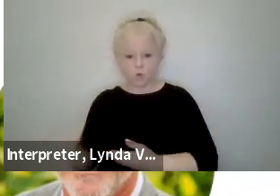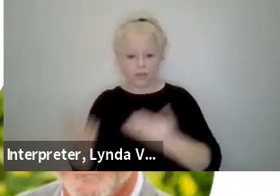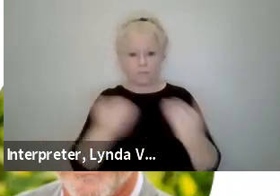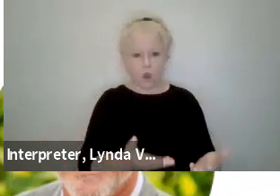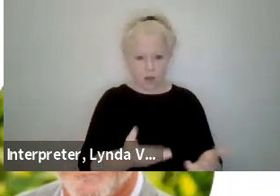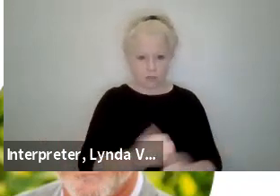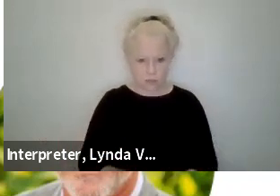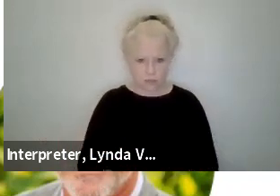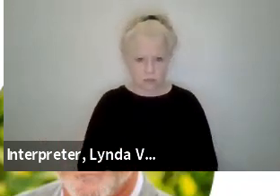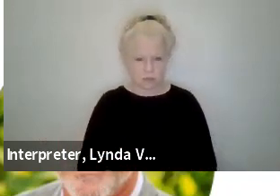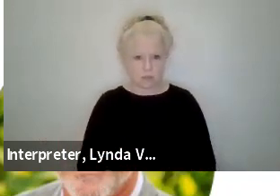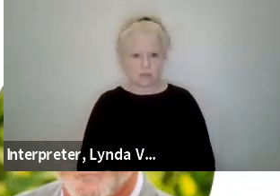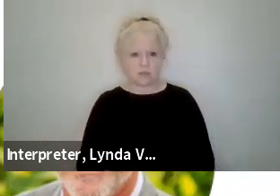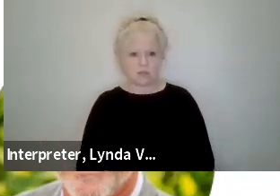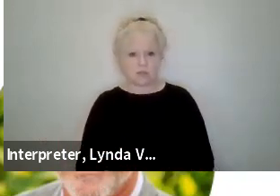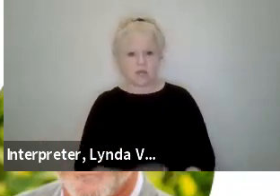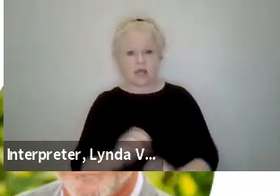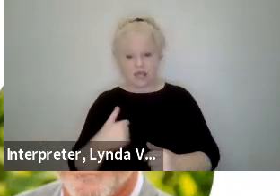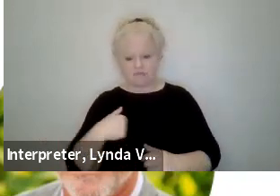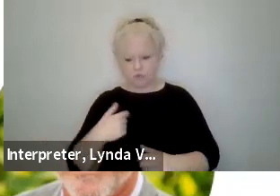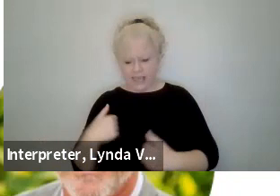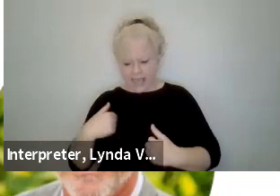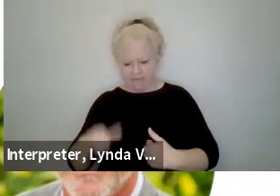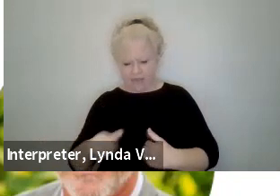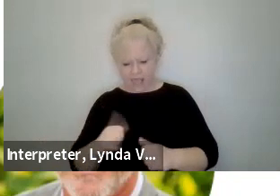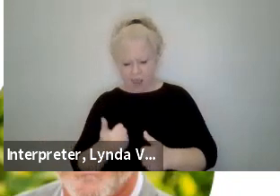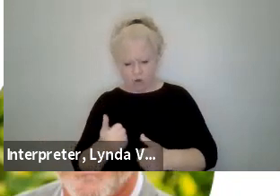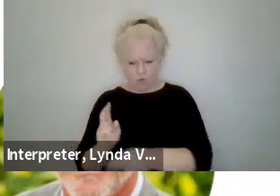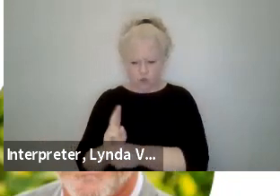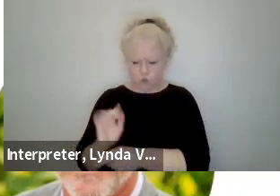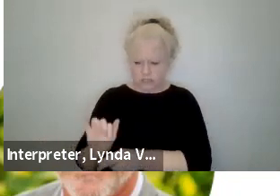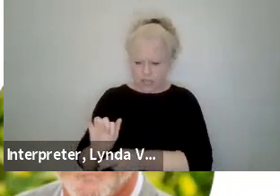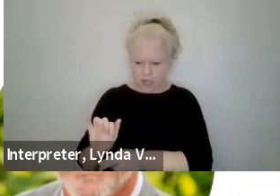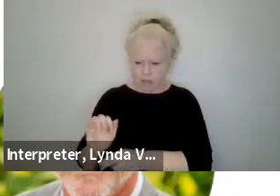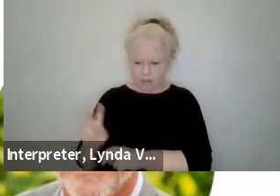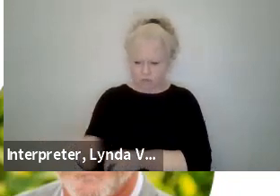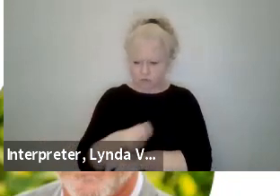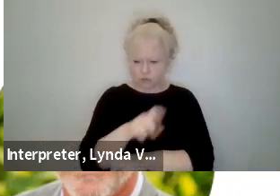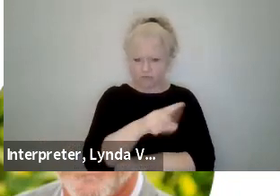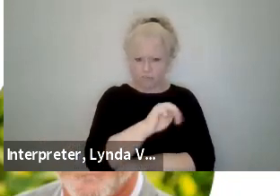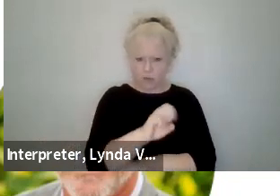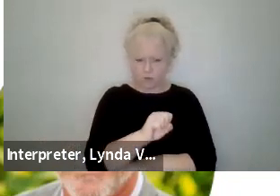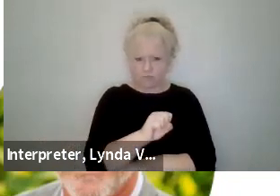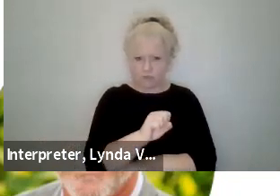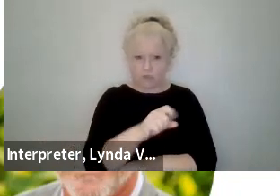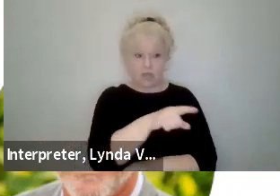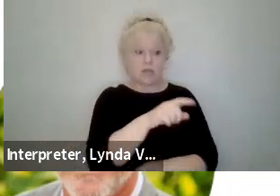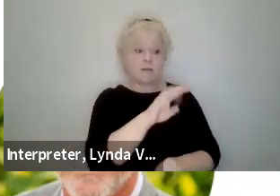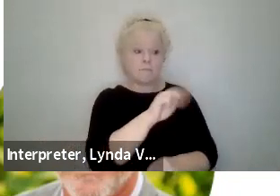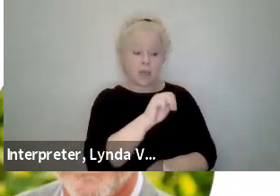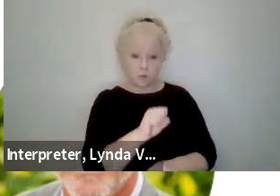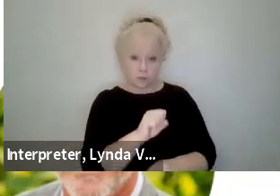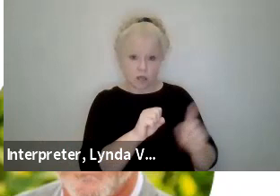it's if we have it, how do we utilize it? And so in this particular case, Microsoft was able